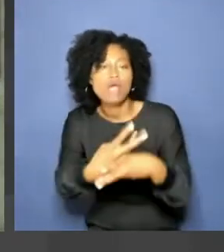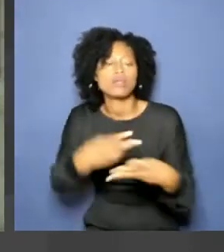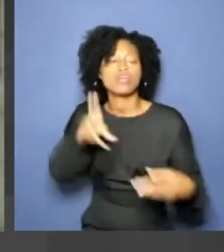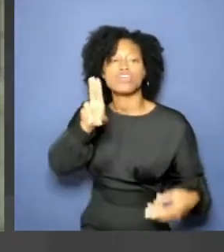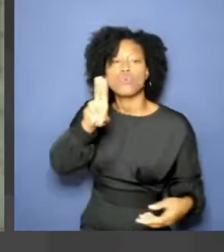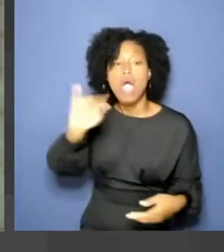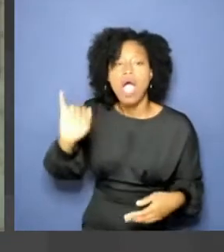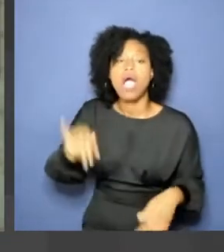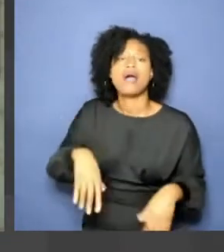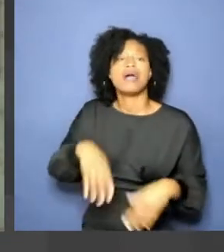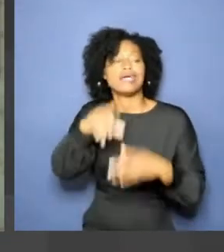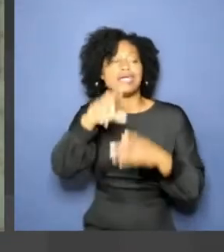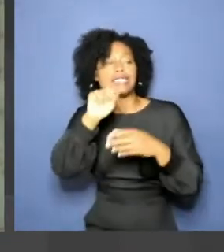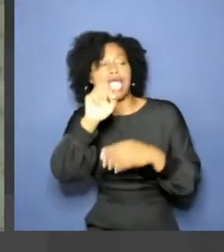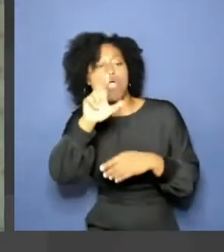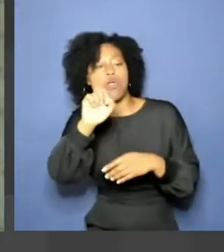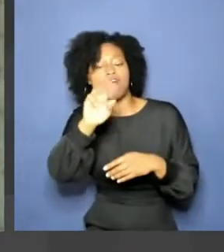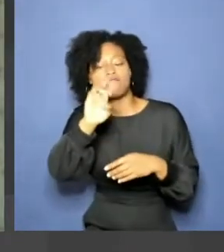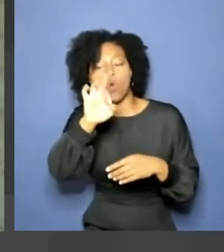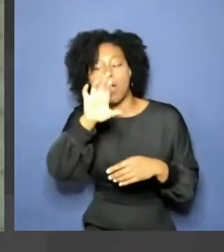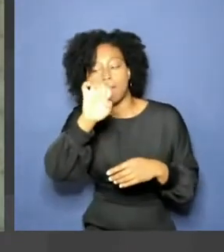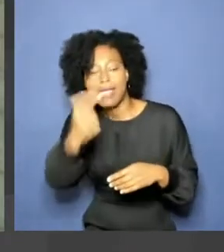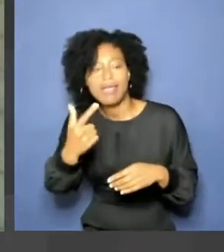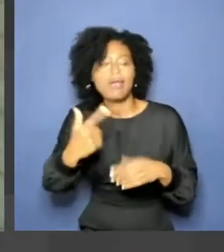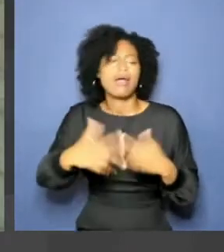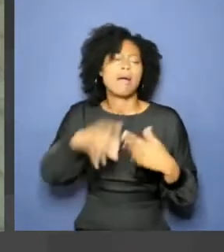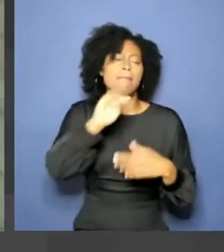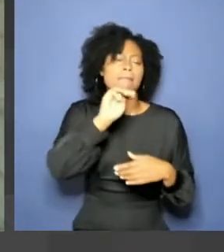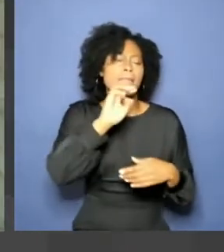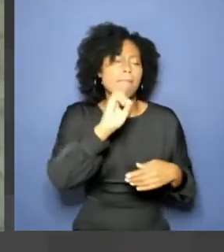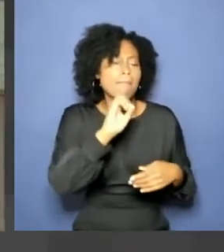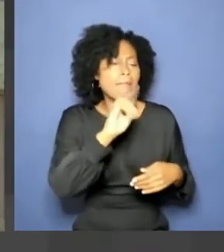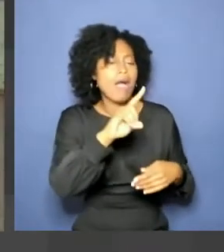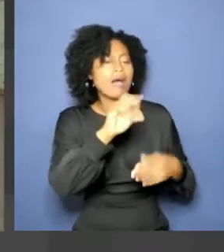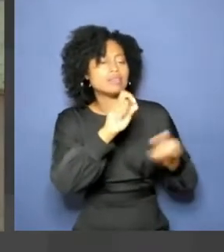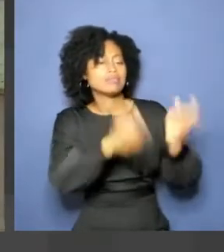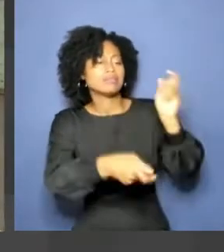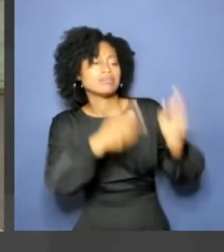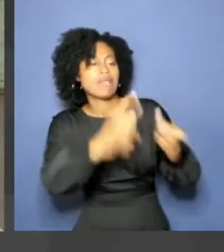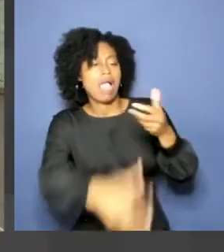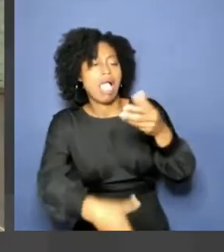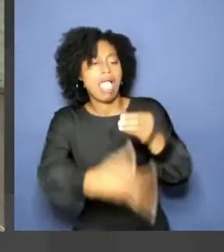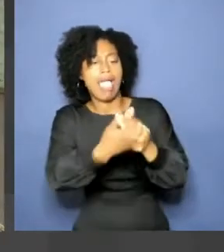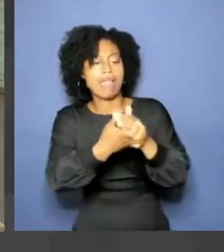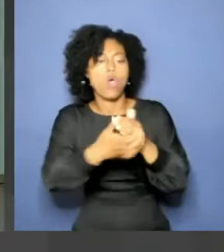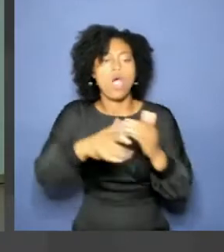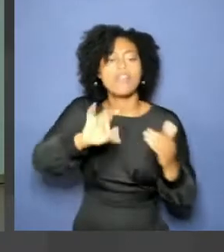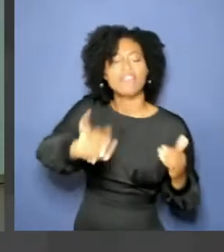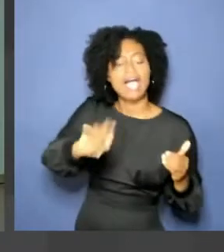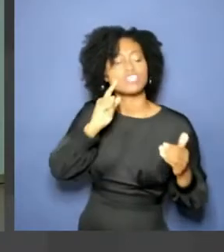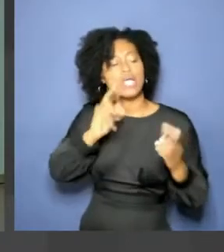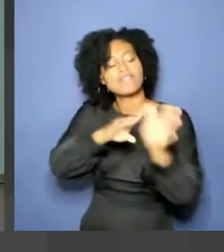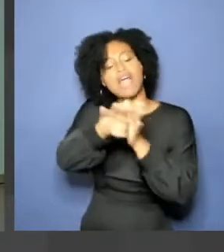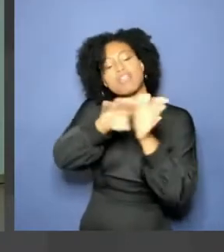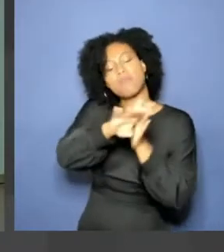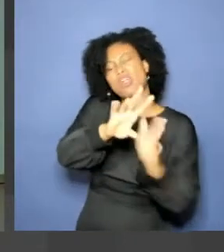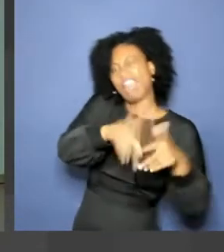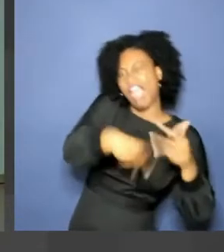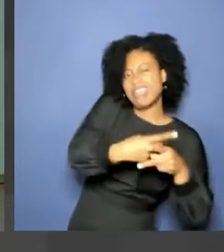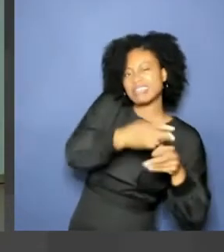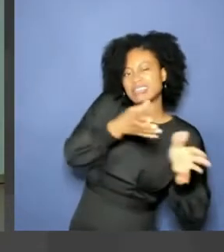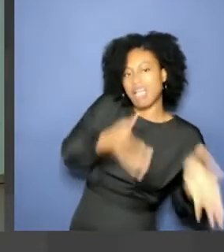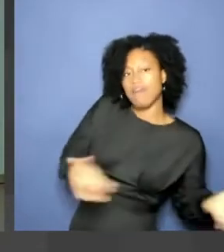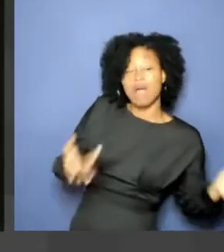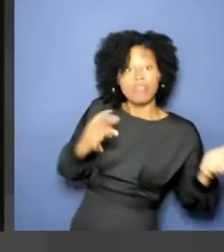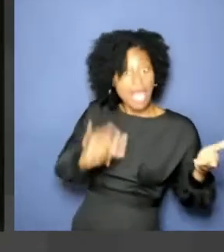making mods and add-ons and that kind of more developer type, those are creators too. Definitely. For me, the way that I always like to think about it is that a creator is